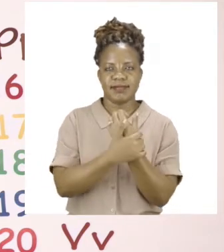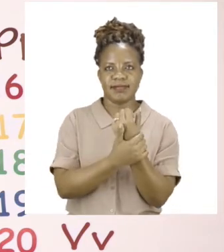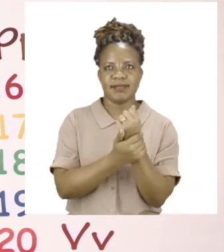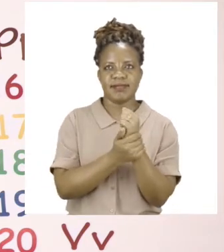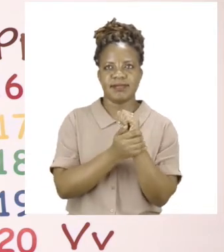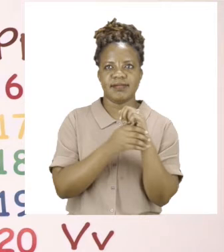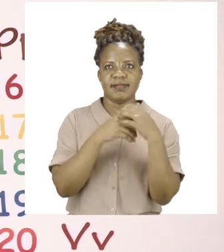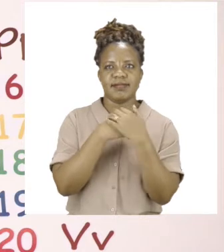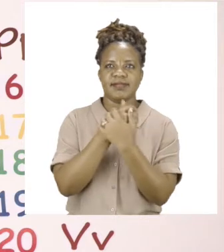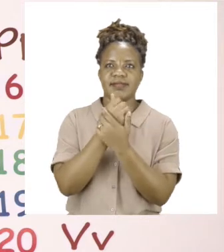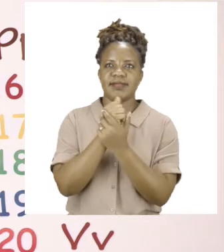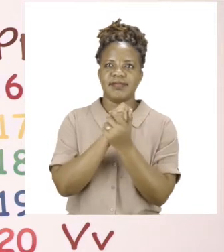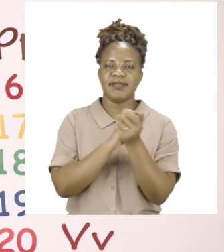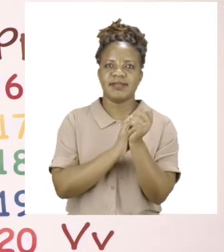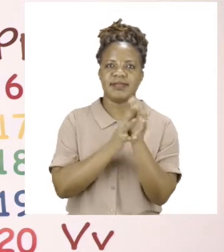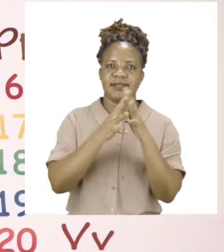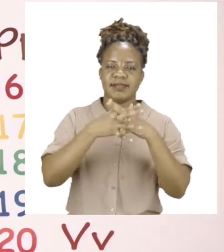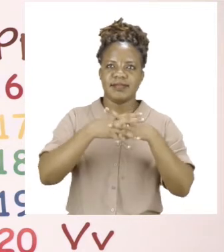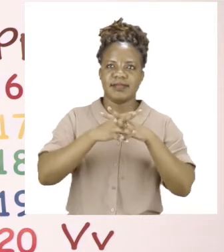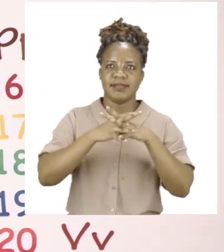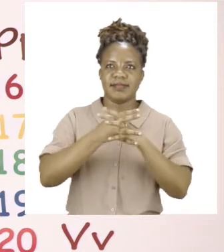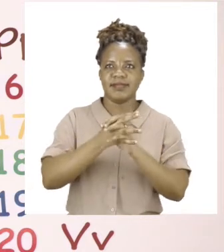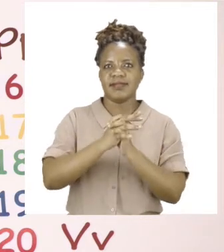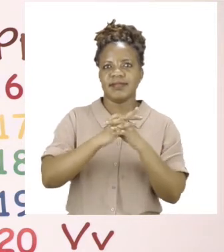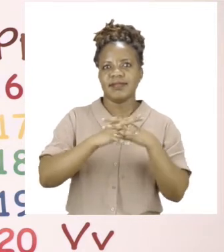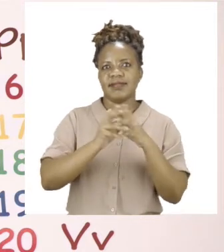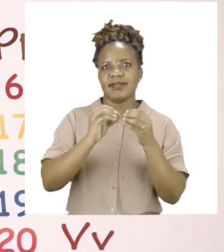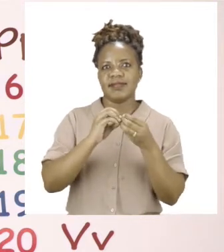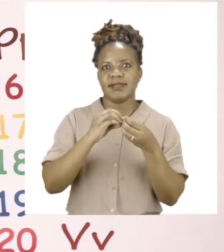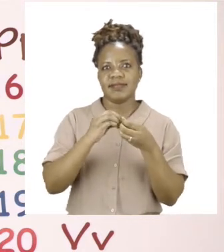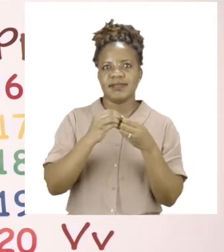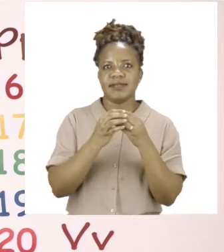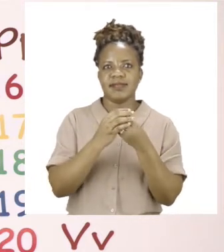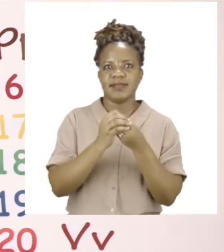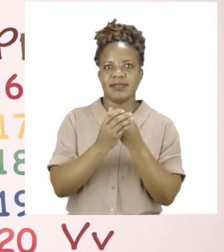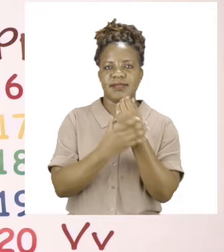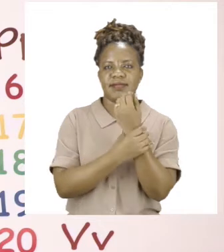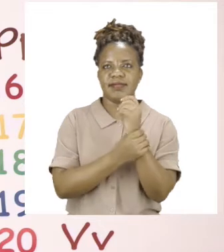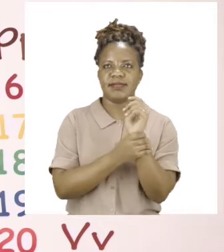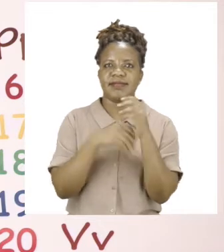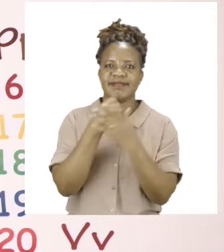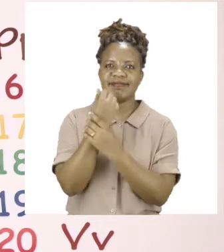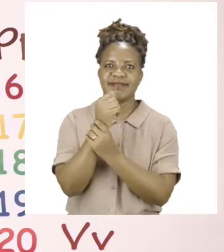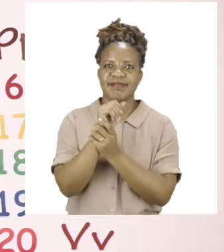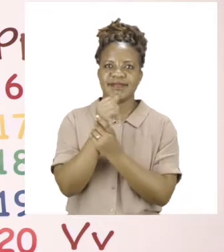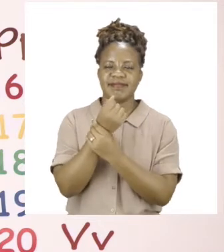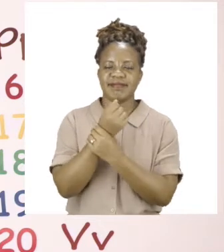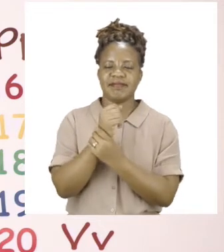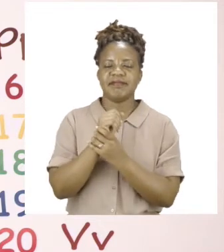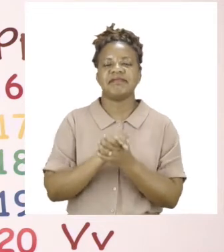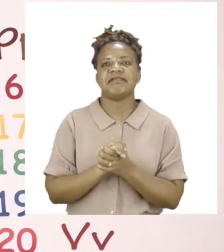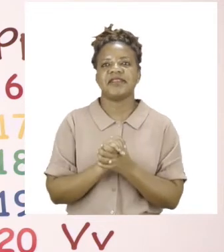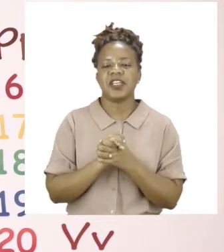around our hands, in between our fingers, and on our wrists. Make sure your hands